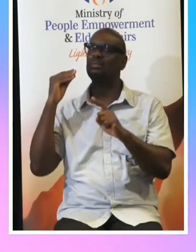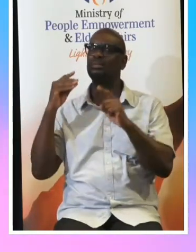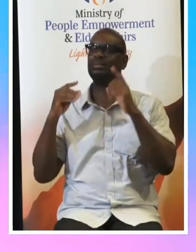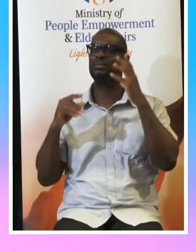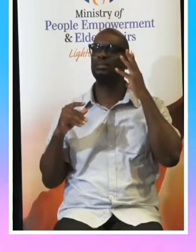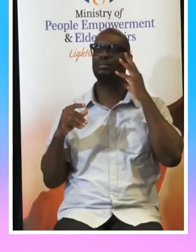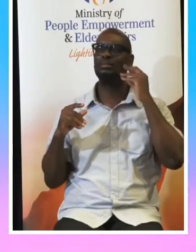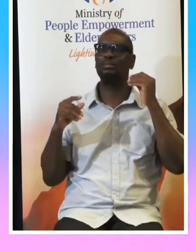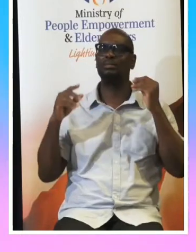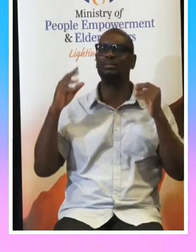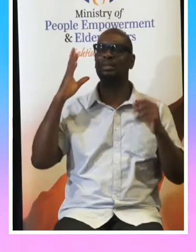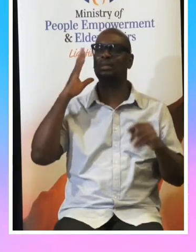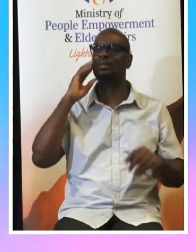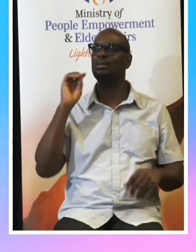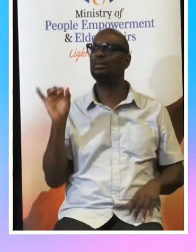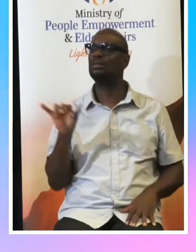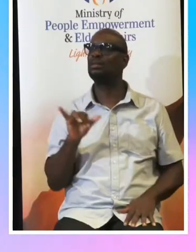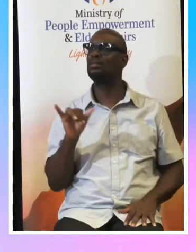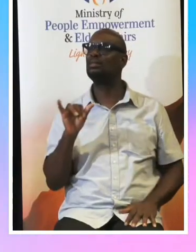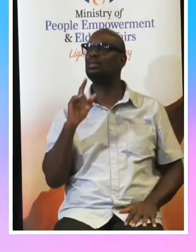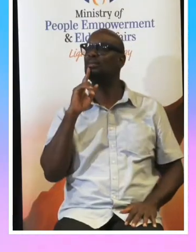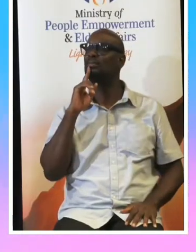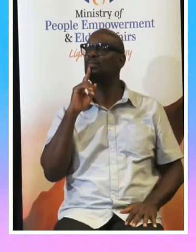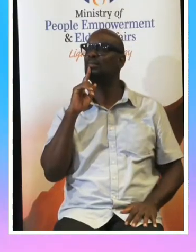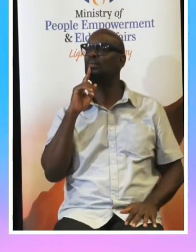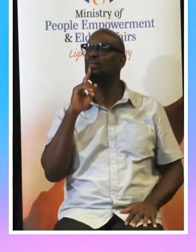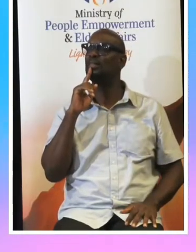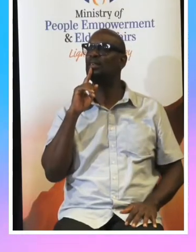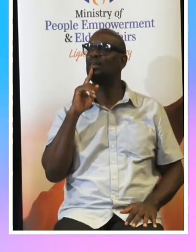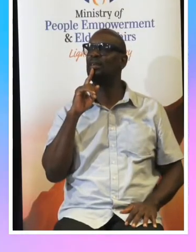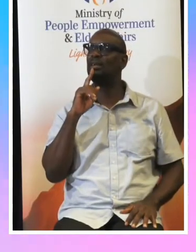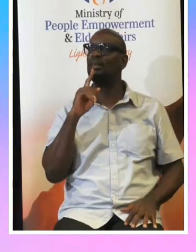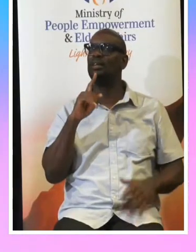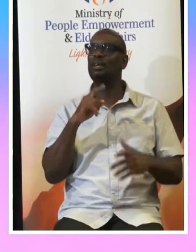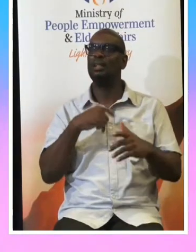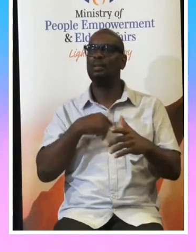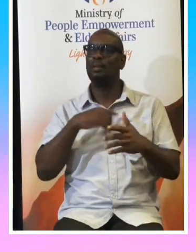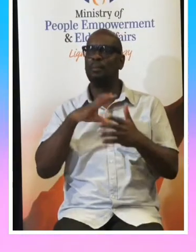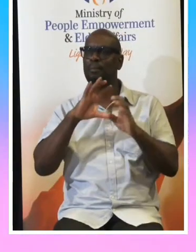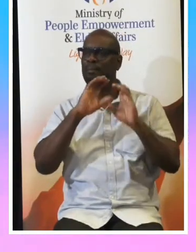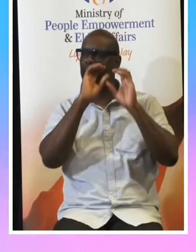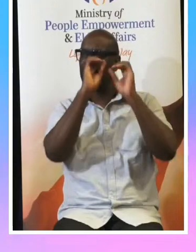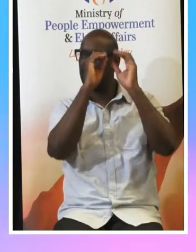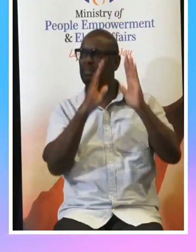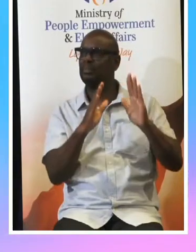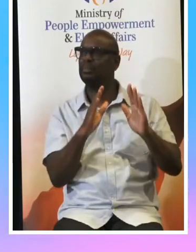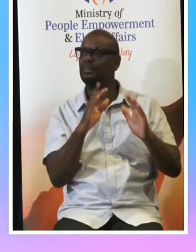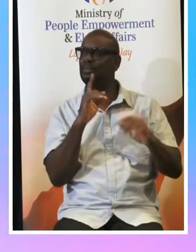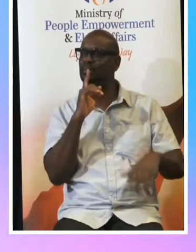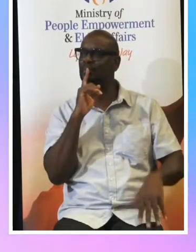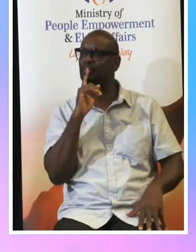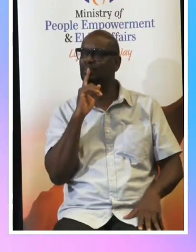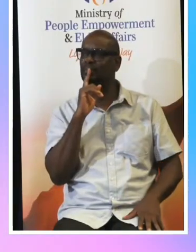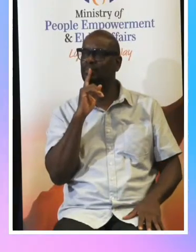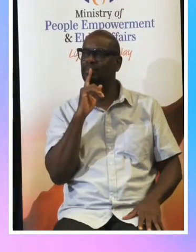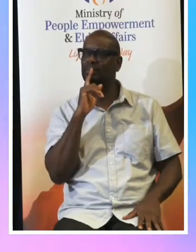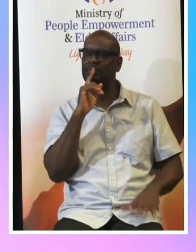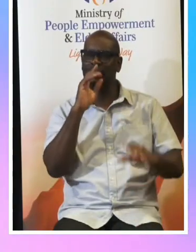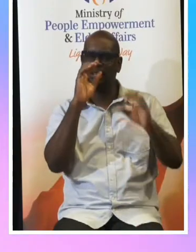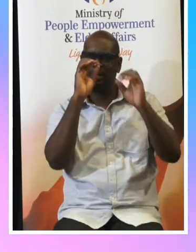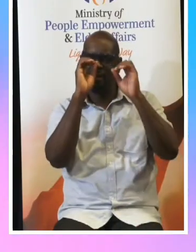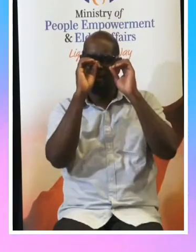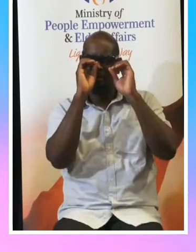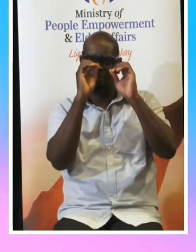When you are taught by some of the people who taught me, who not only bring knowledge and pedagogical skills to bear, it is hard not